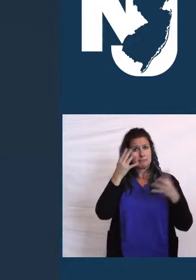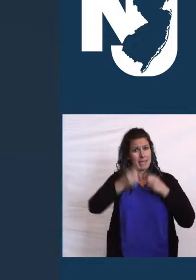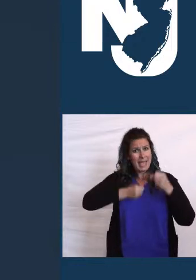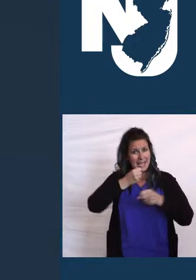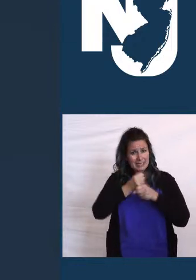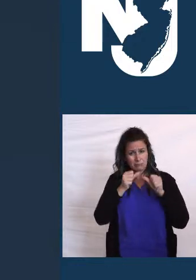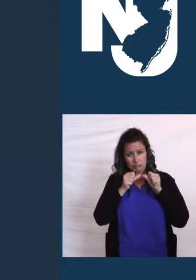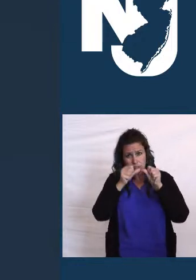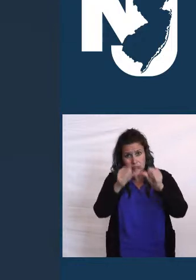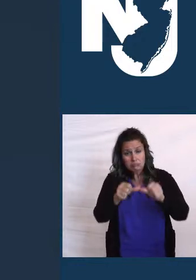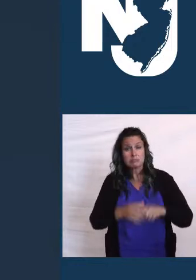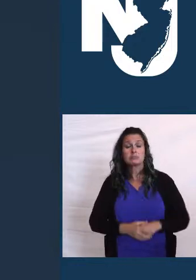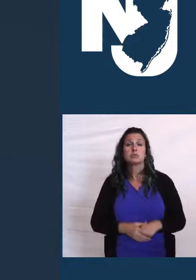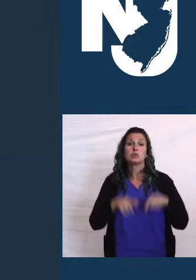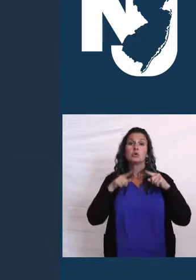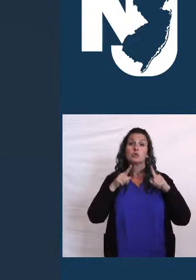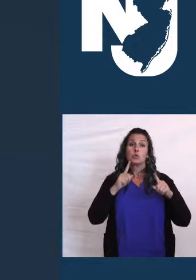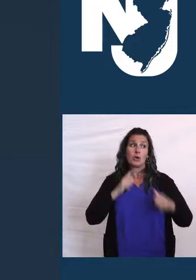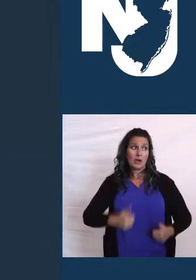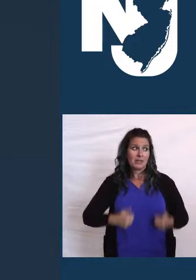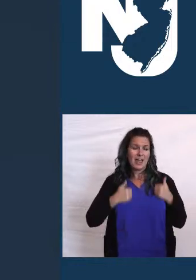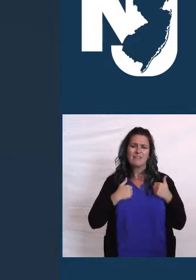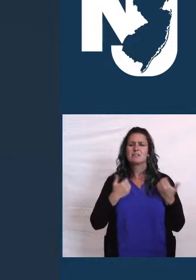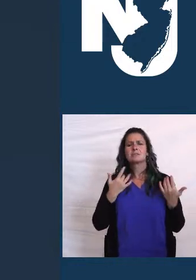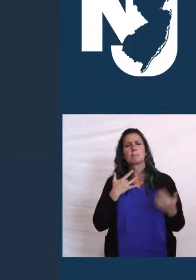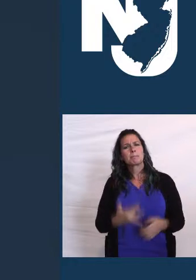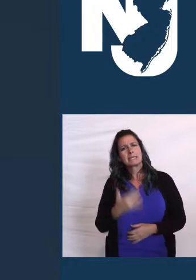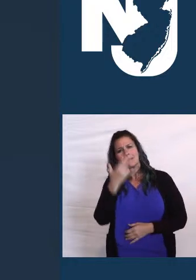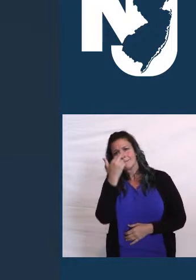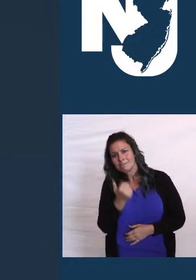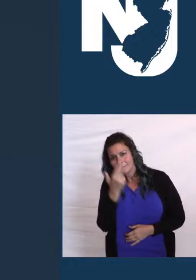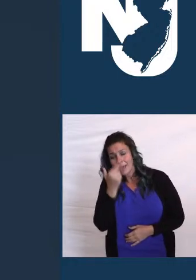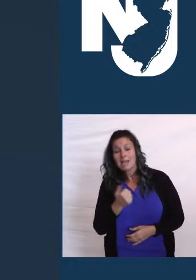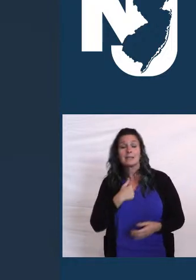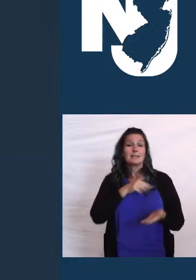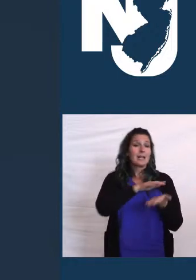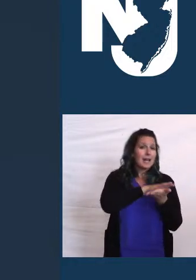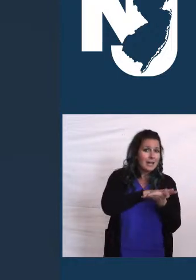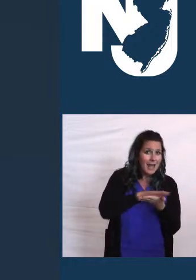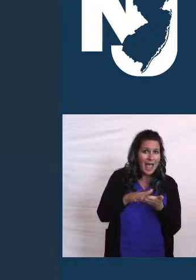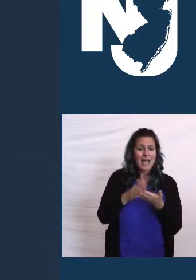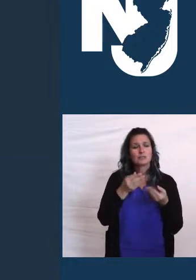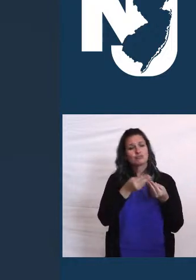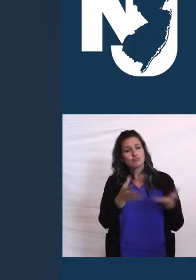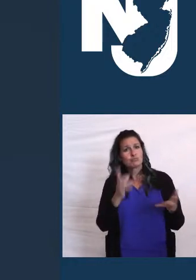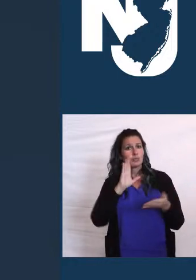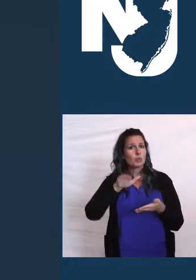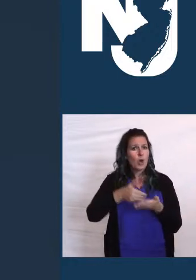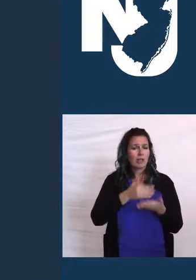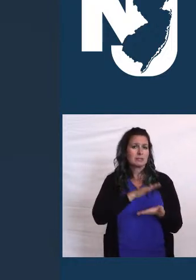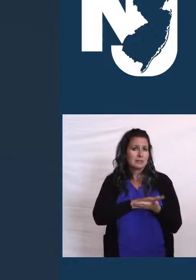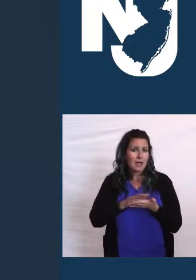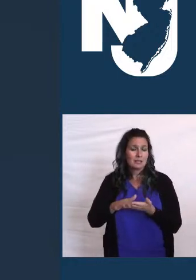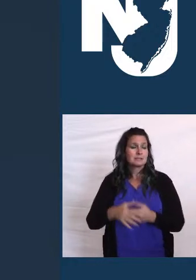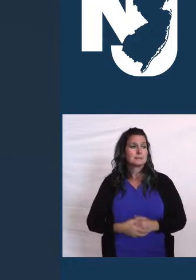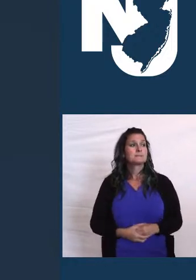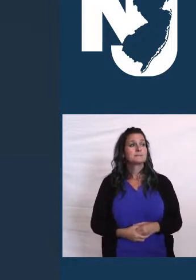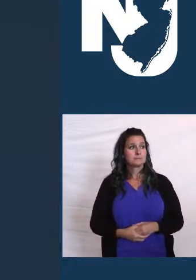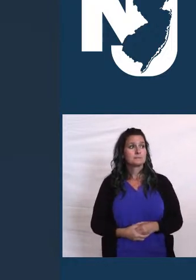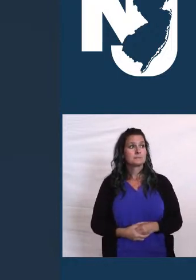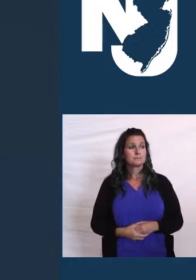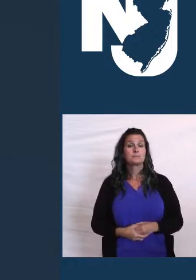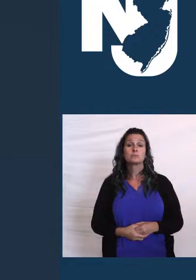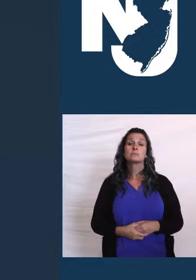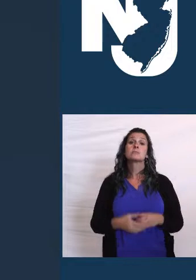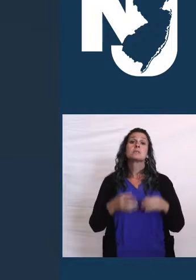her life, Vera always maintained a keen sense of humor and always showed kindness to those around her. She's survived by